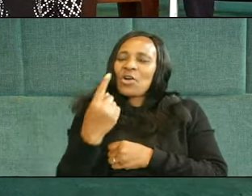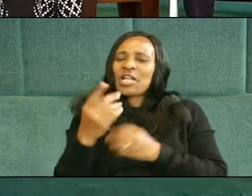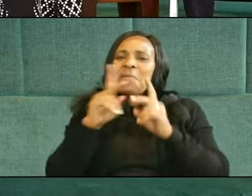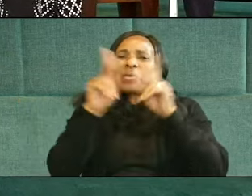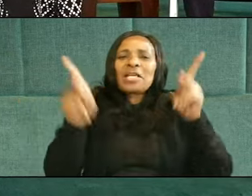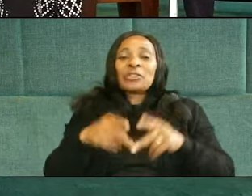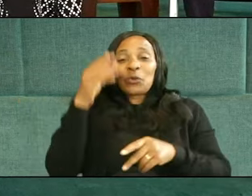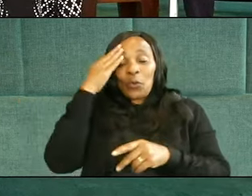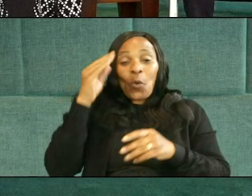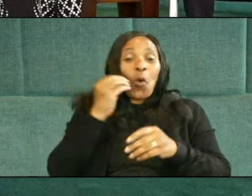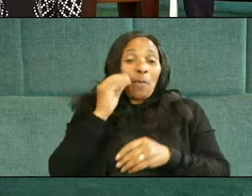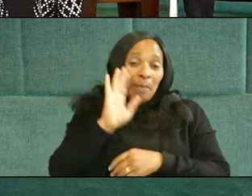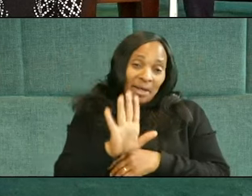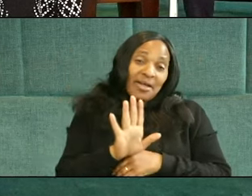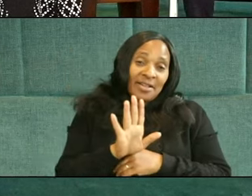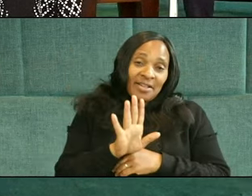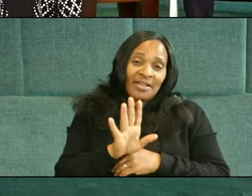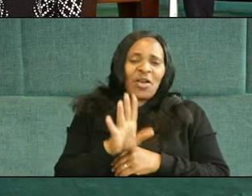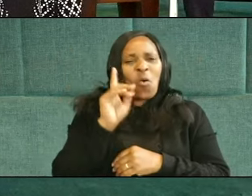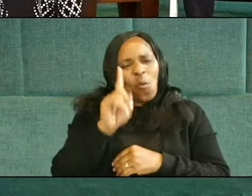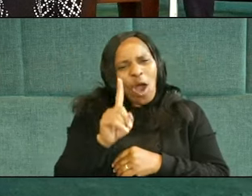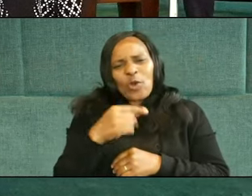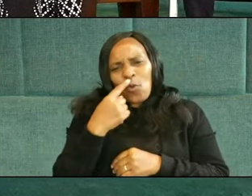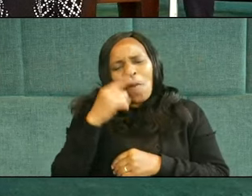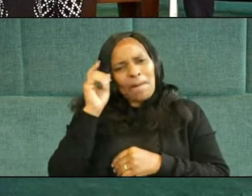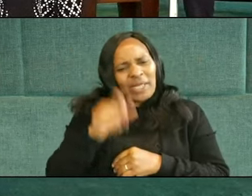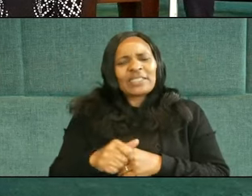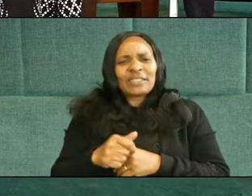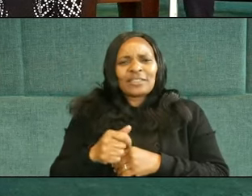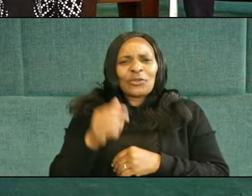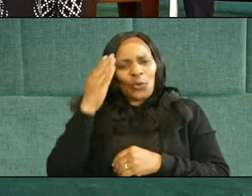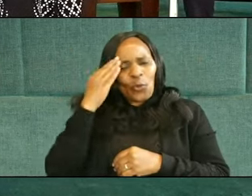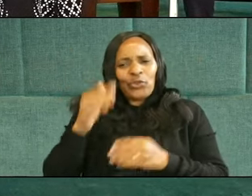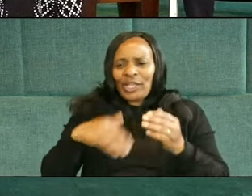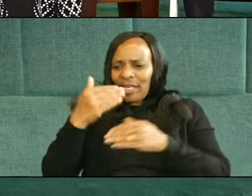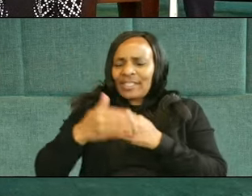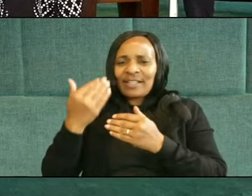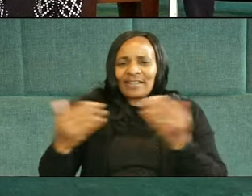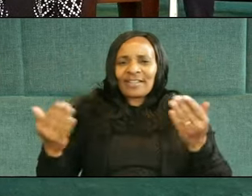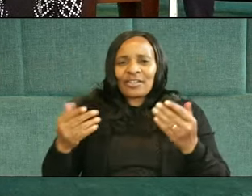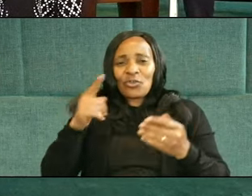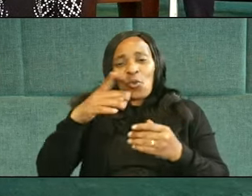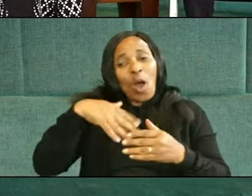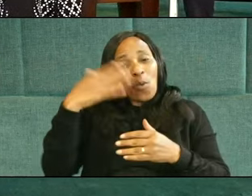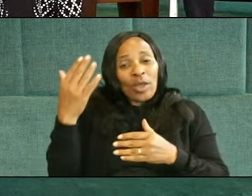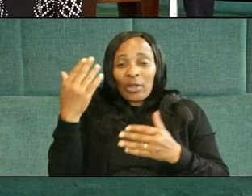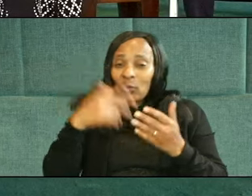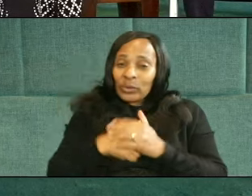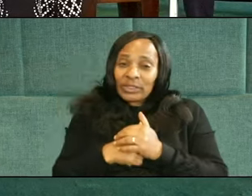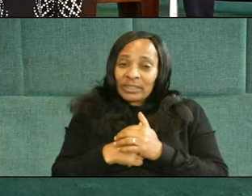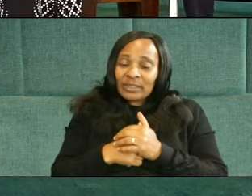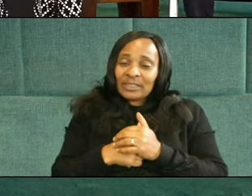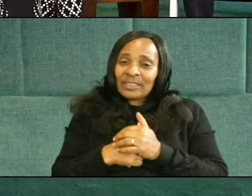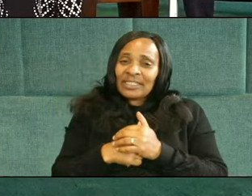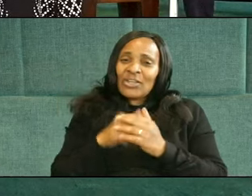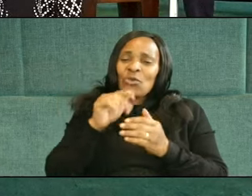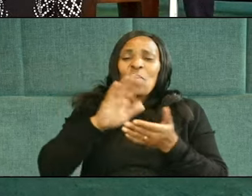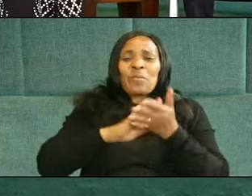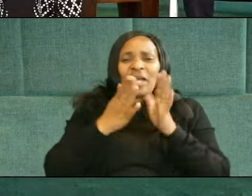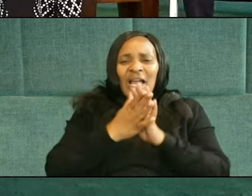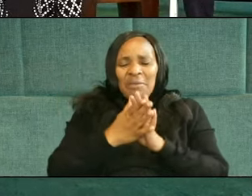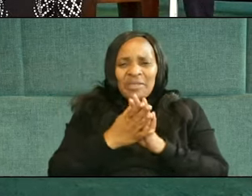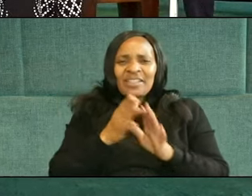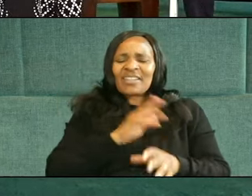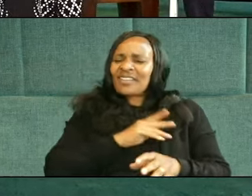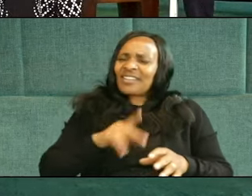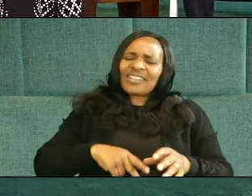that's home. You're the one who's supposed to be the next king. So by you being away, it means the chances of you becoming king are